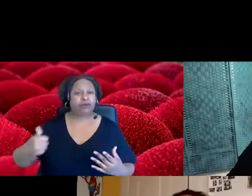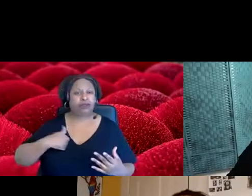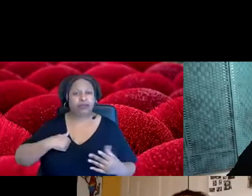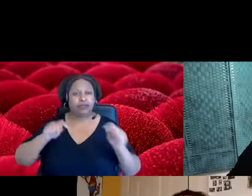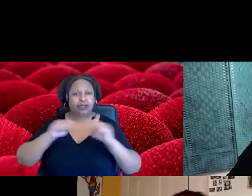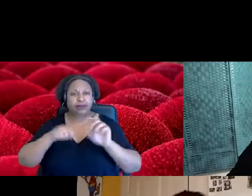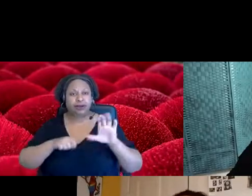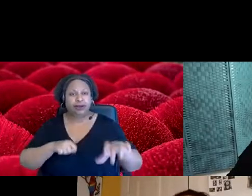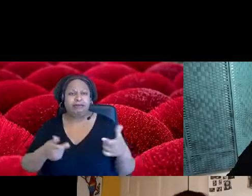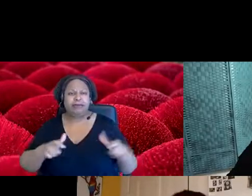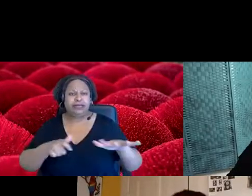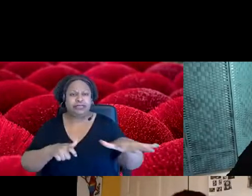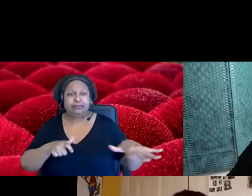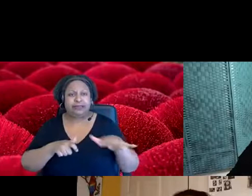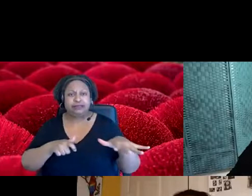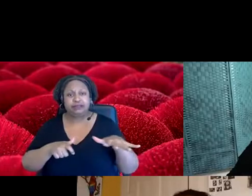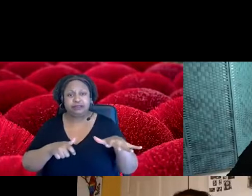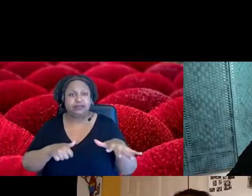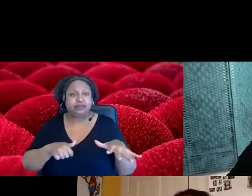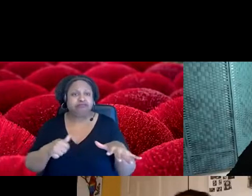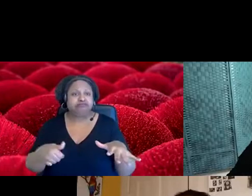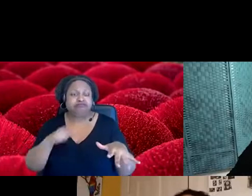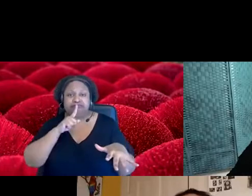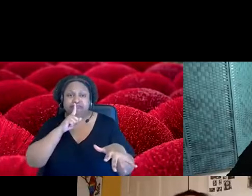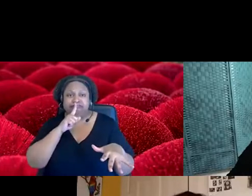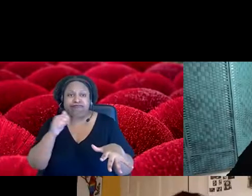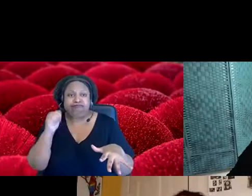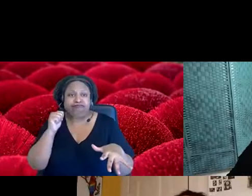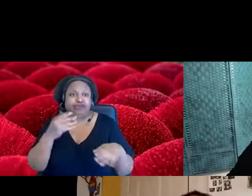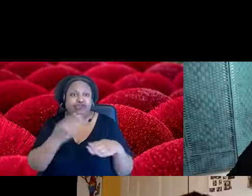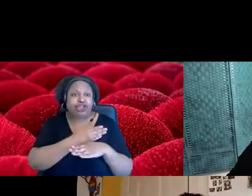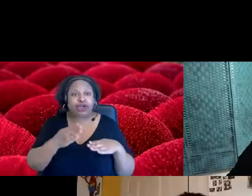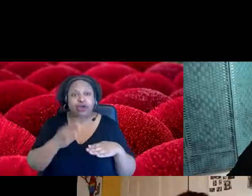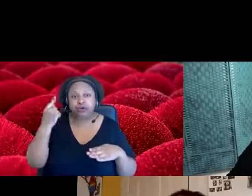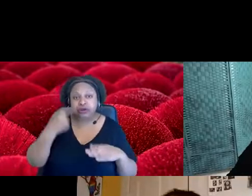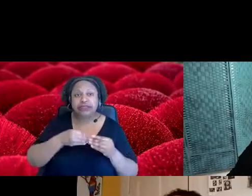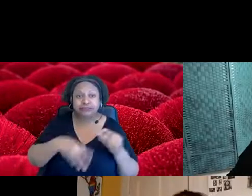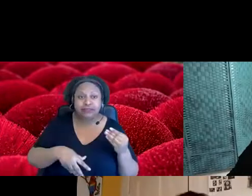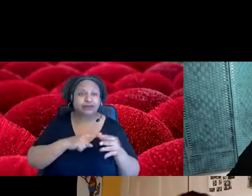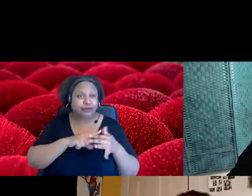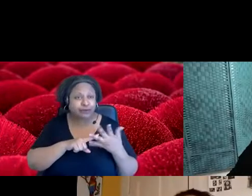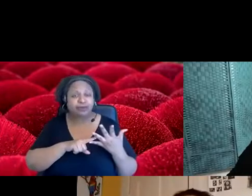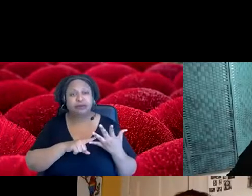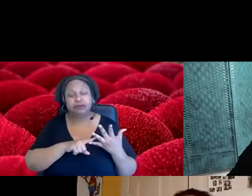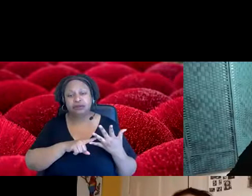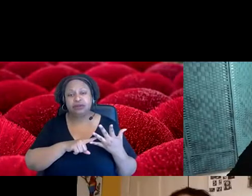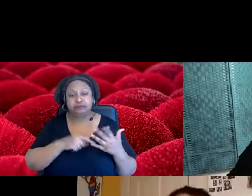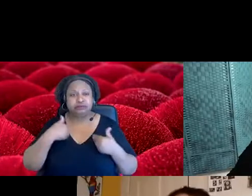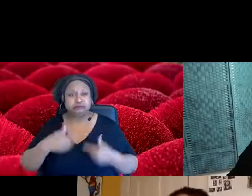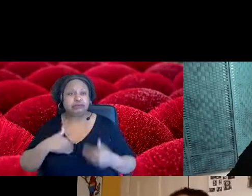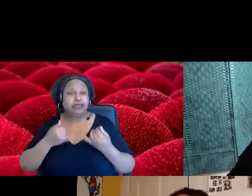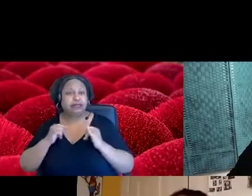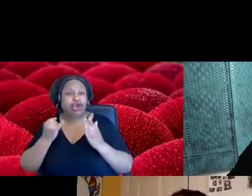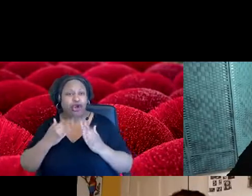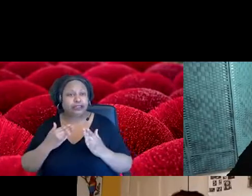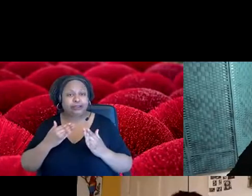giant spaces that don't share it, you know? And I know that it's expensive. I know there's so many other things that I, as an independent artist, have no clue how